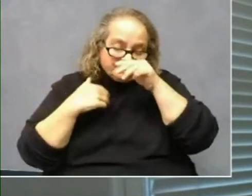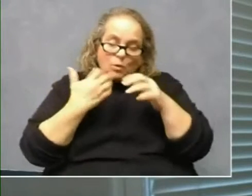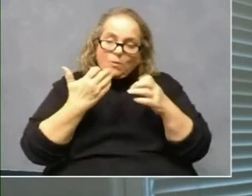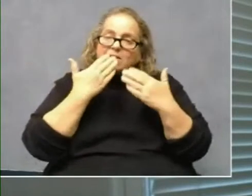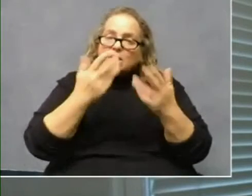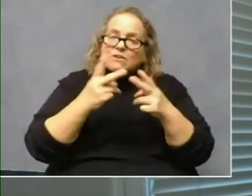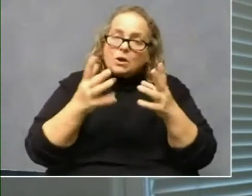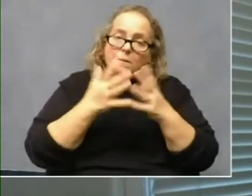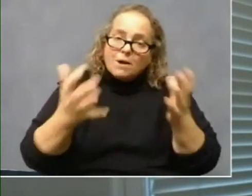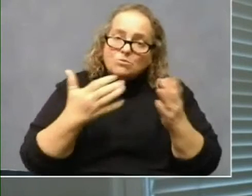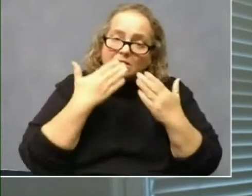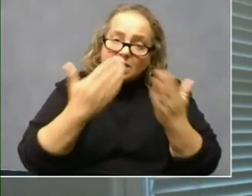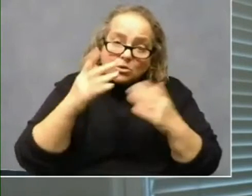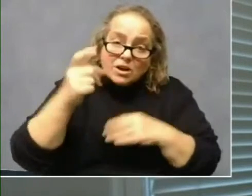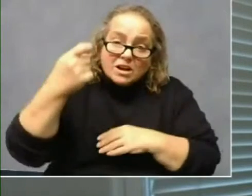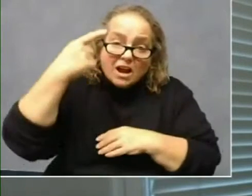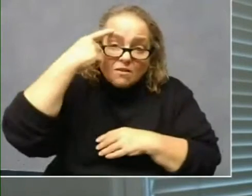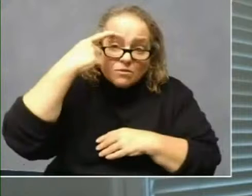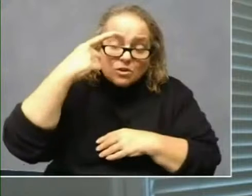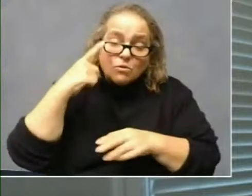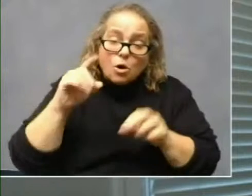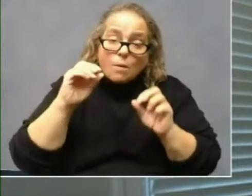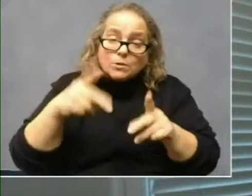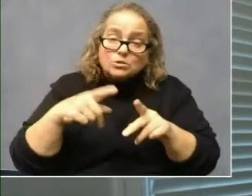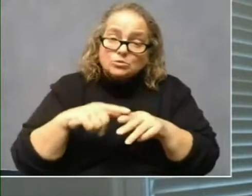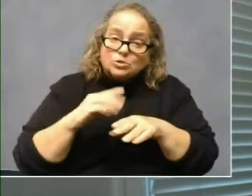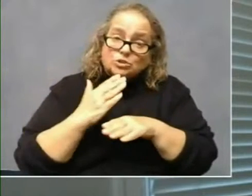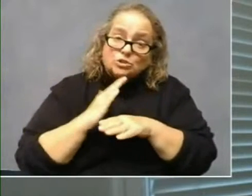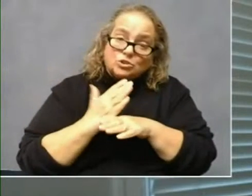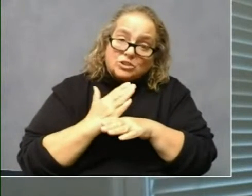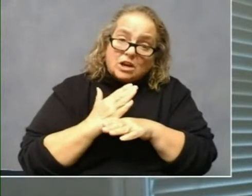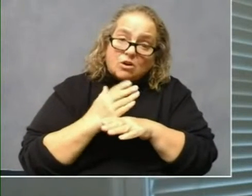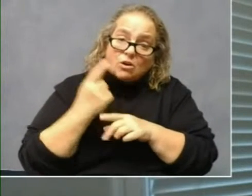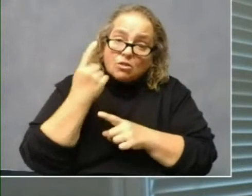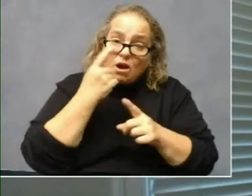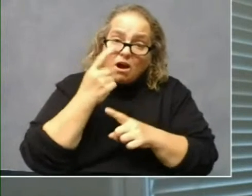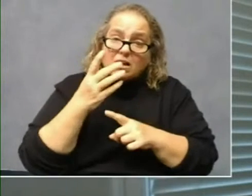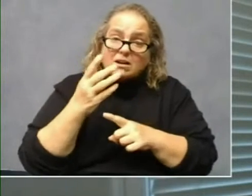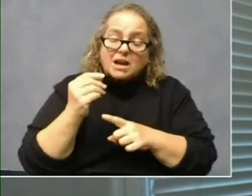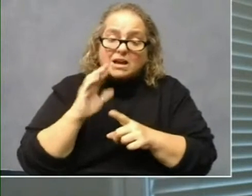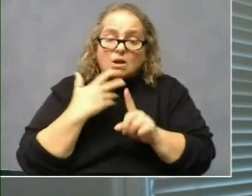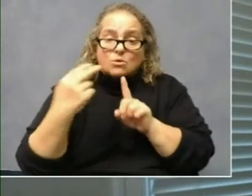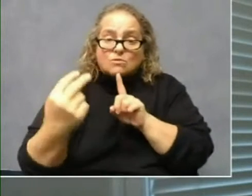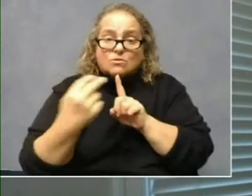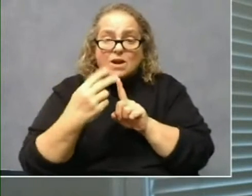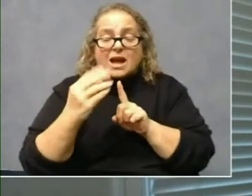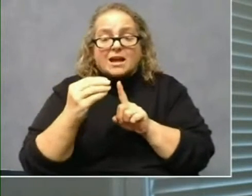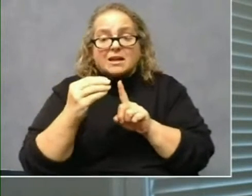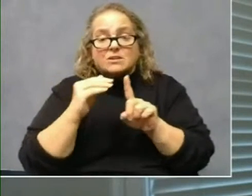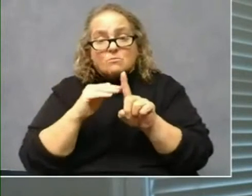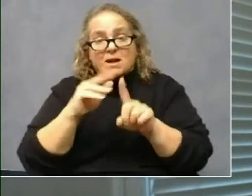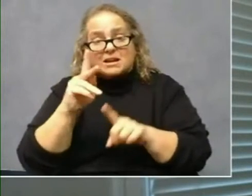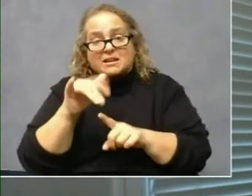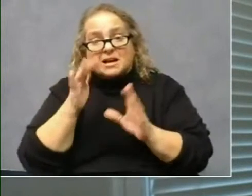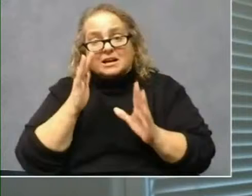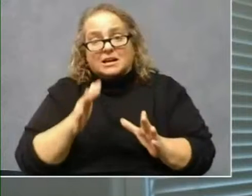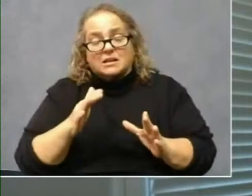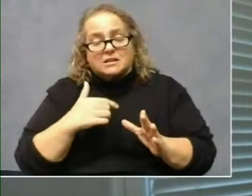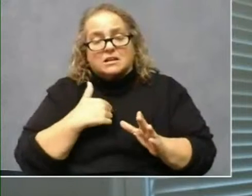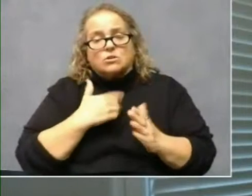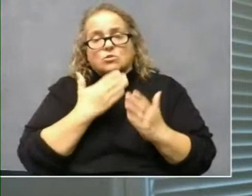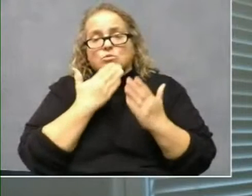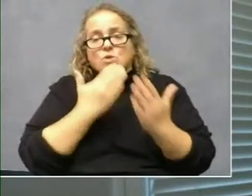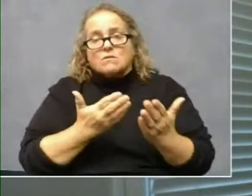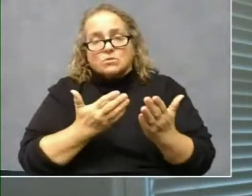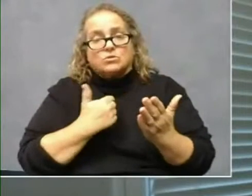for the opportunity to share these thoughts and perspectives. And again, I want to remind the Kentuckians just how grateful I am to have the opportunity to serve and